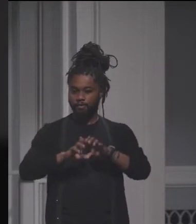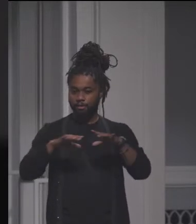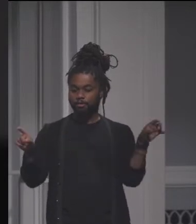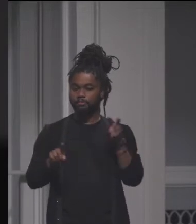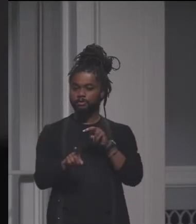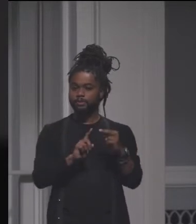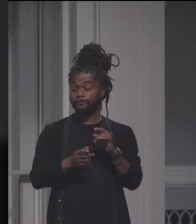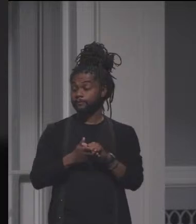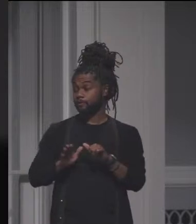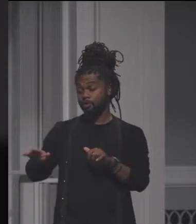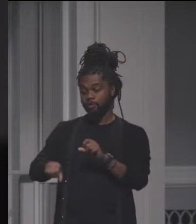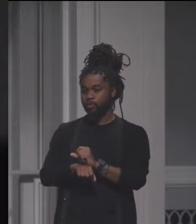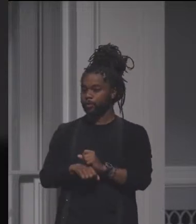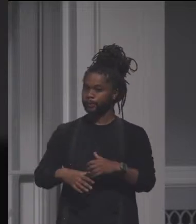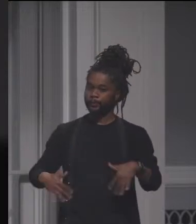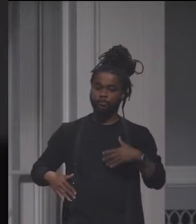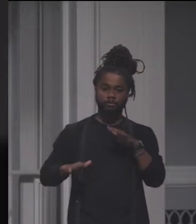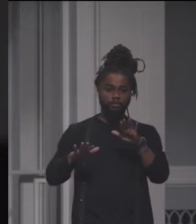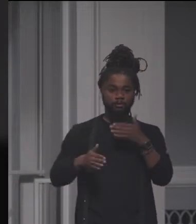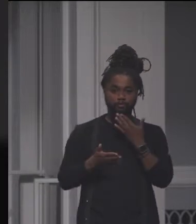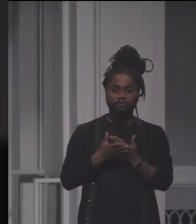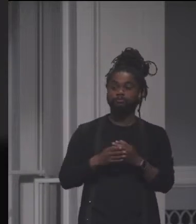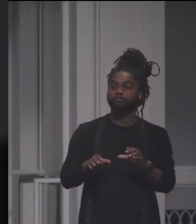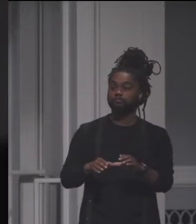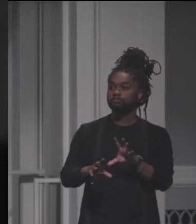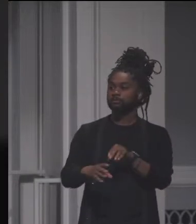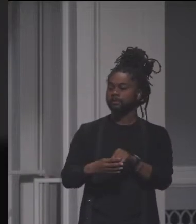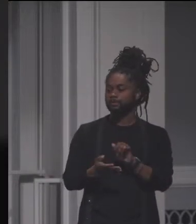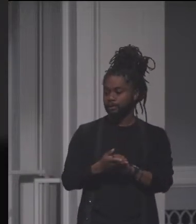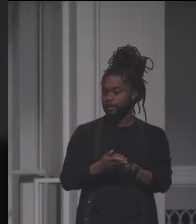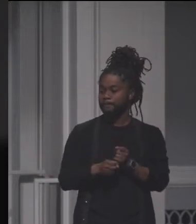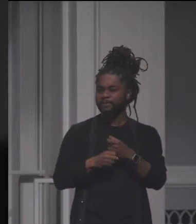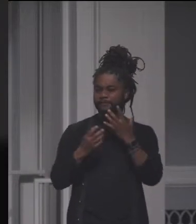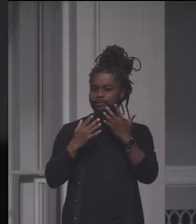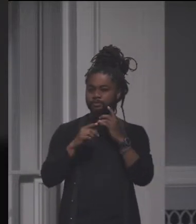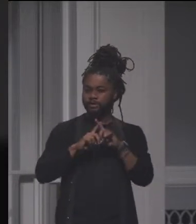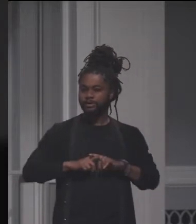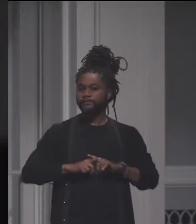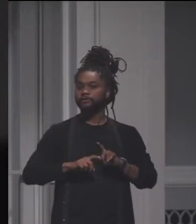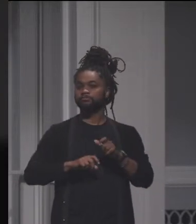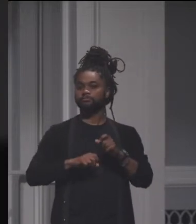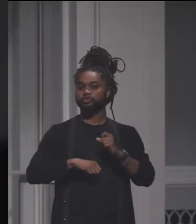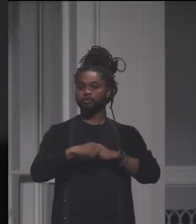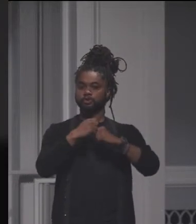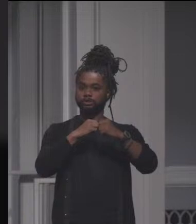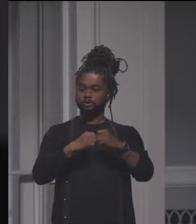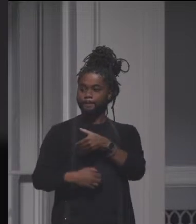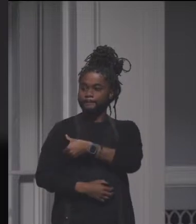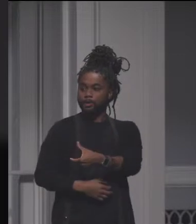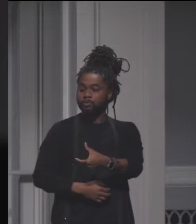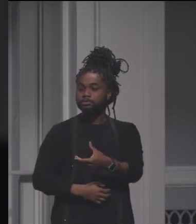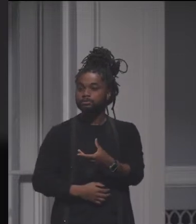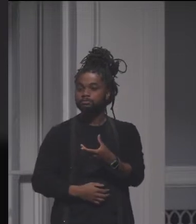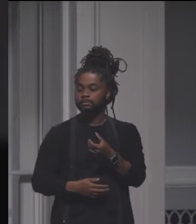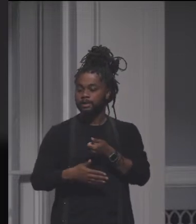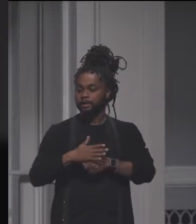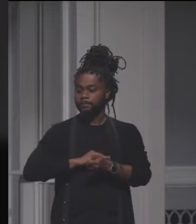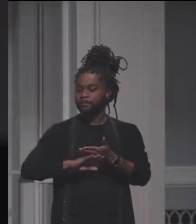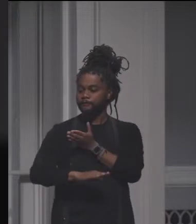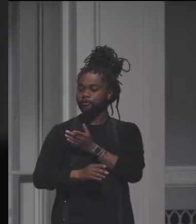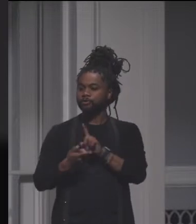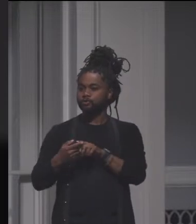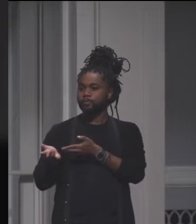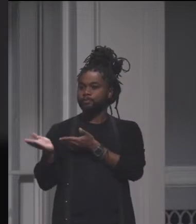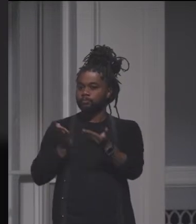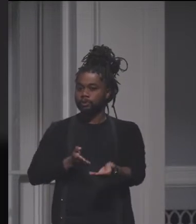does this. It strives to make visible what earlier structures and powers have made invisible in order to bring about a more inclusive